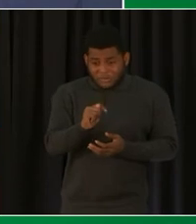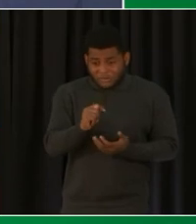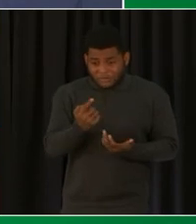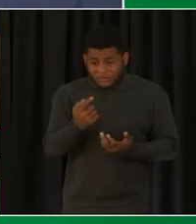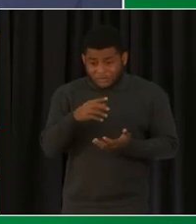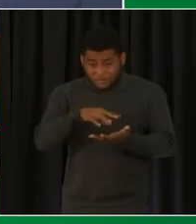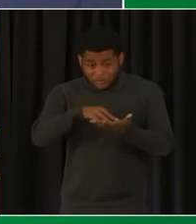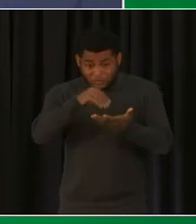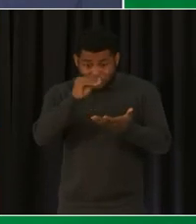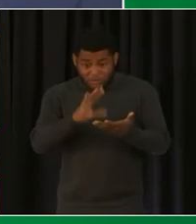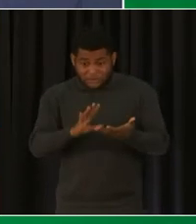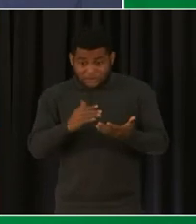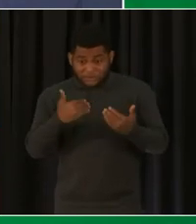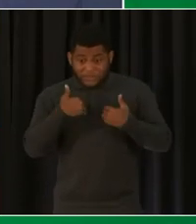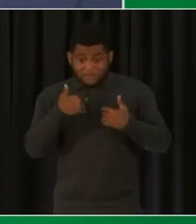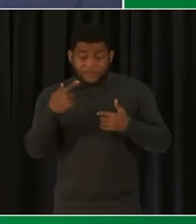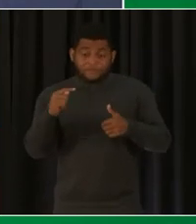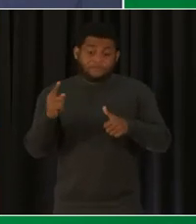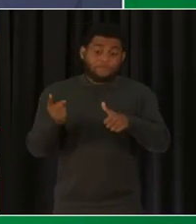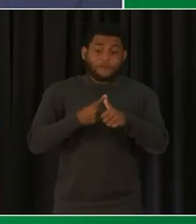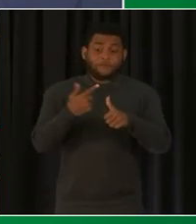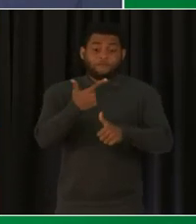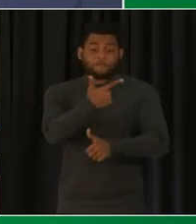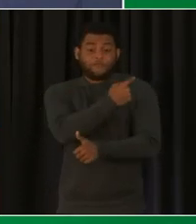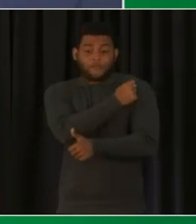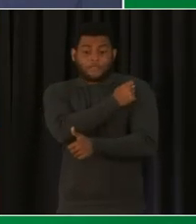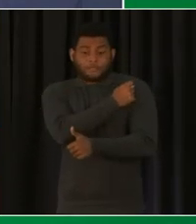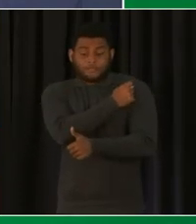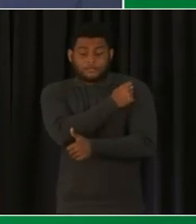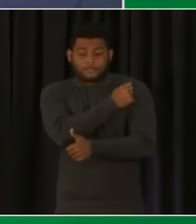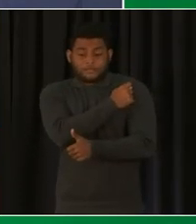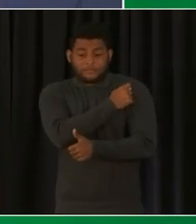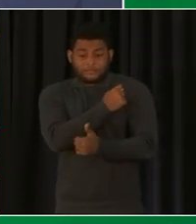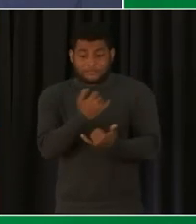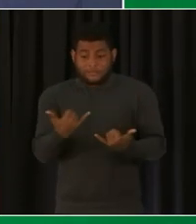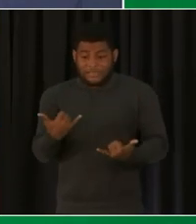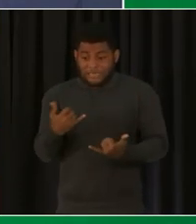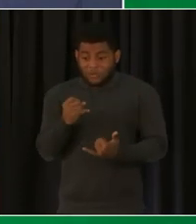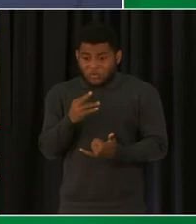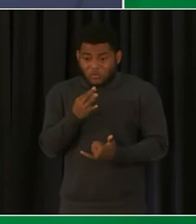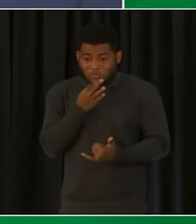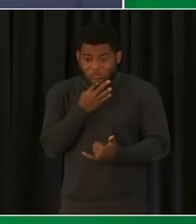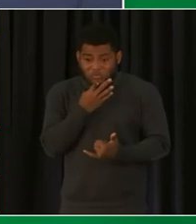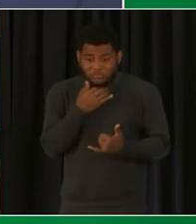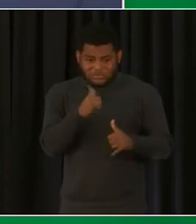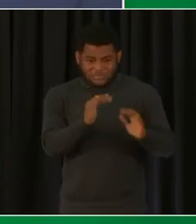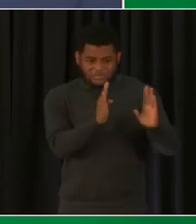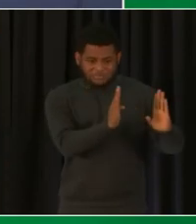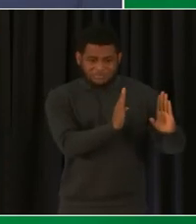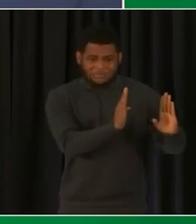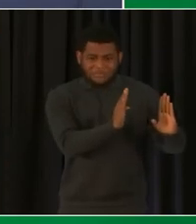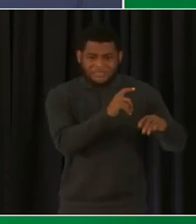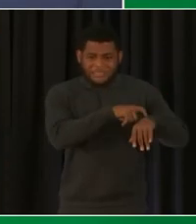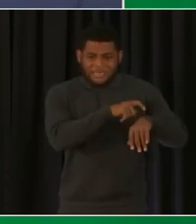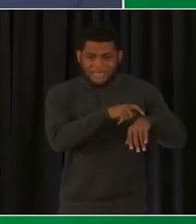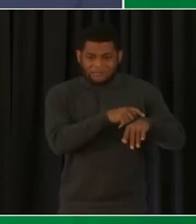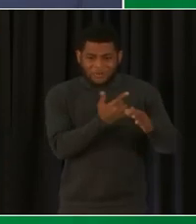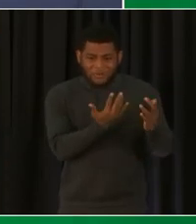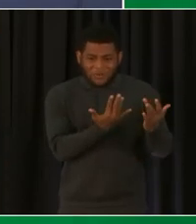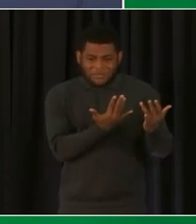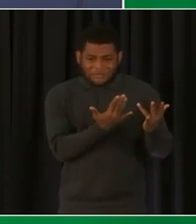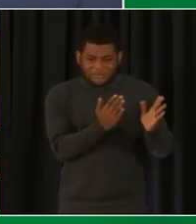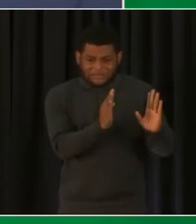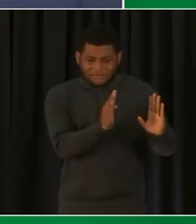having their first vaccine sort of now or soon, there has to be that gap time, and I don't know if it would